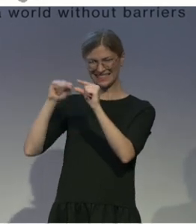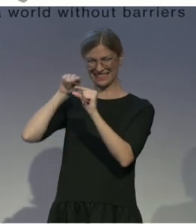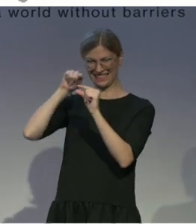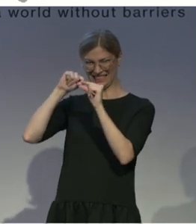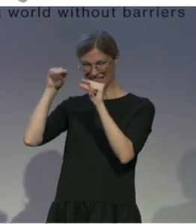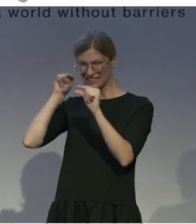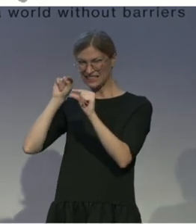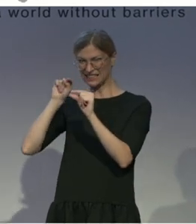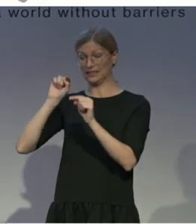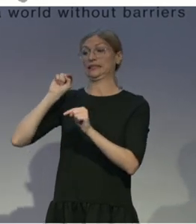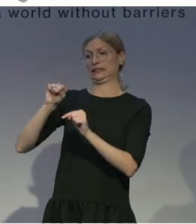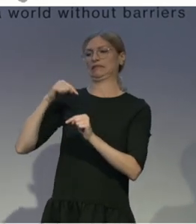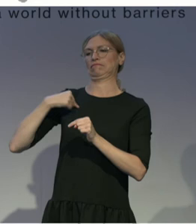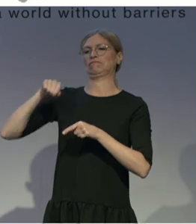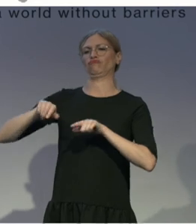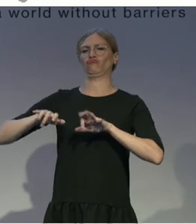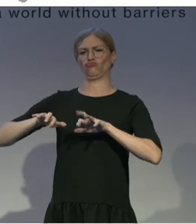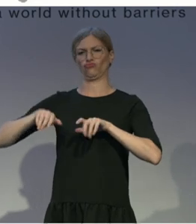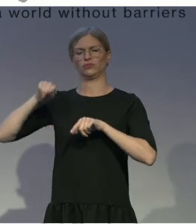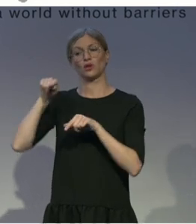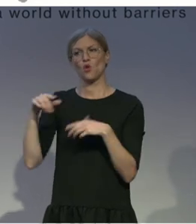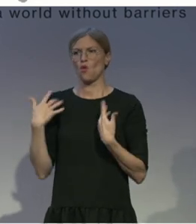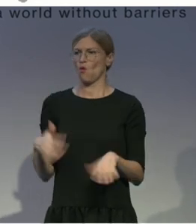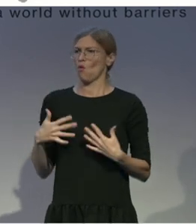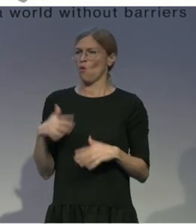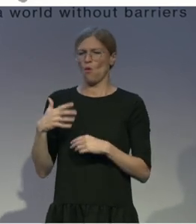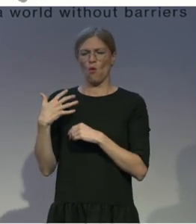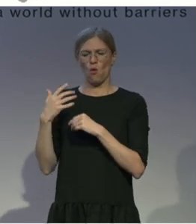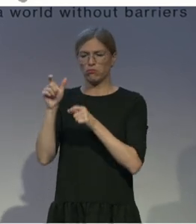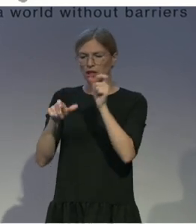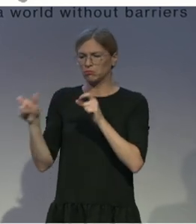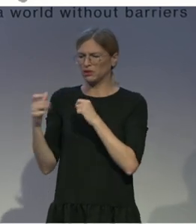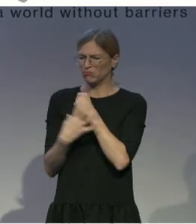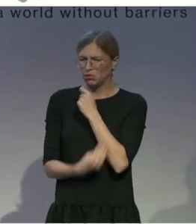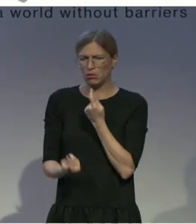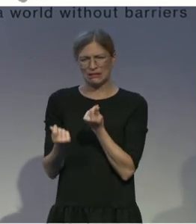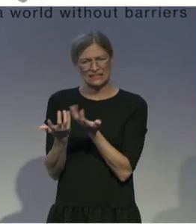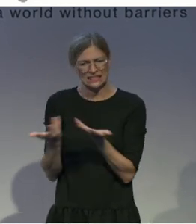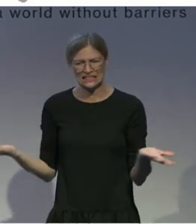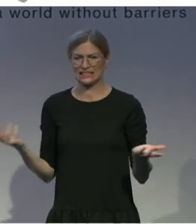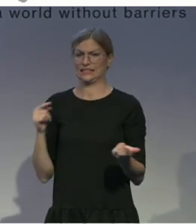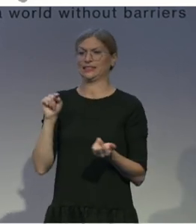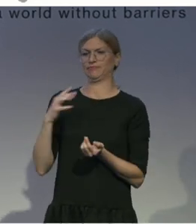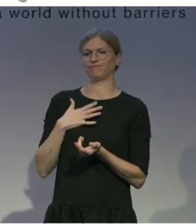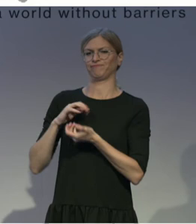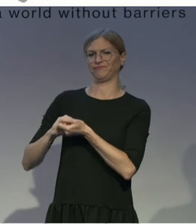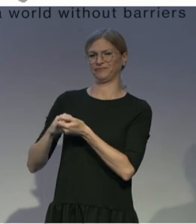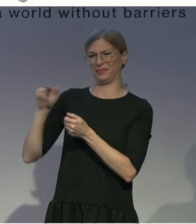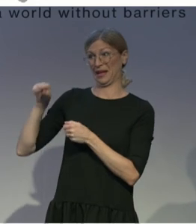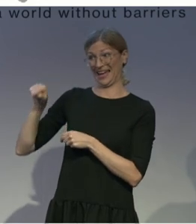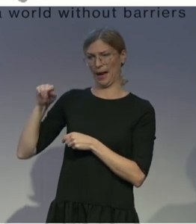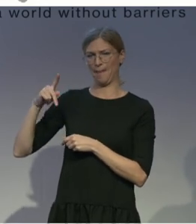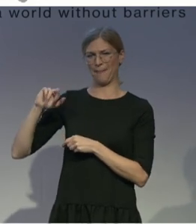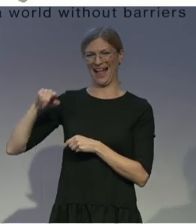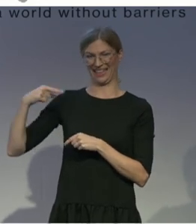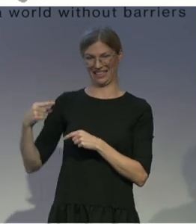poor rural province. I'm going to pass over to my friend now, Mr. Samnang from DDSP, the local organization, to say a